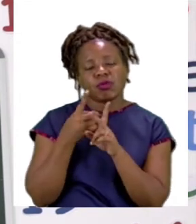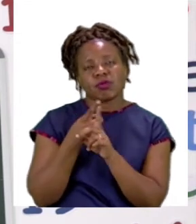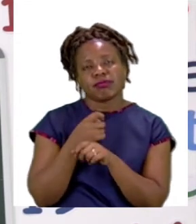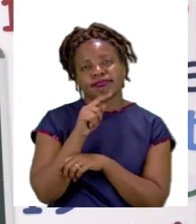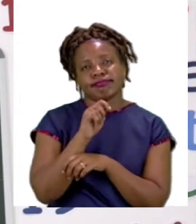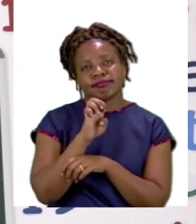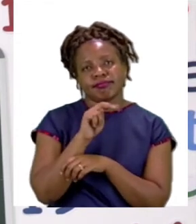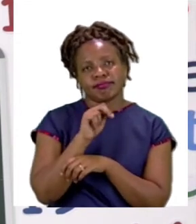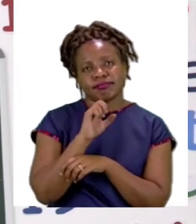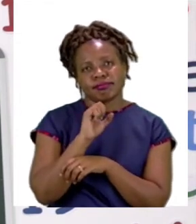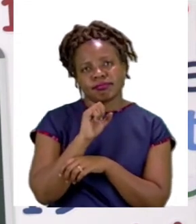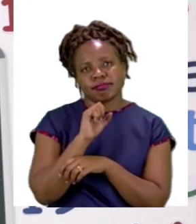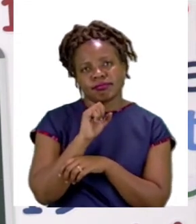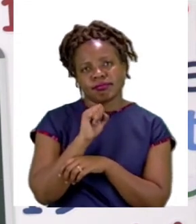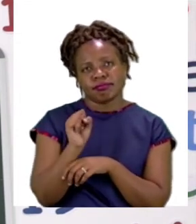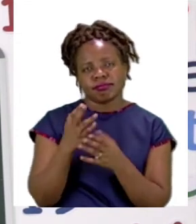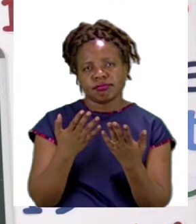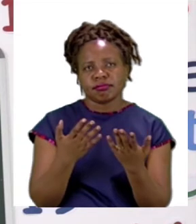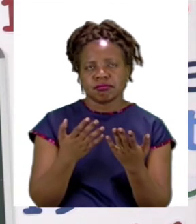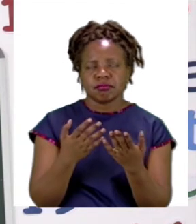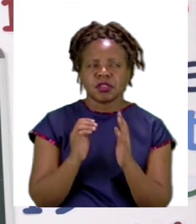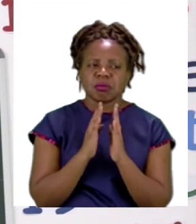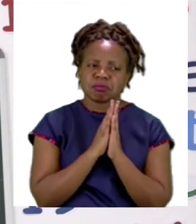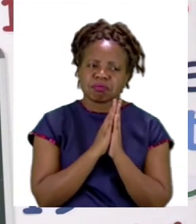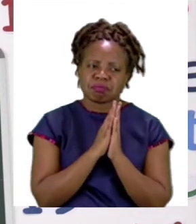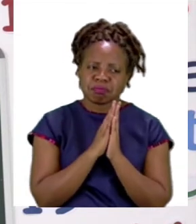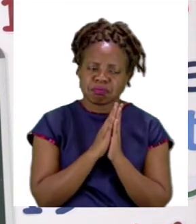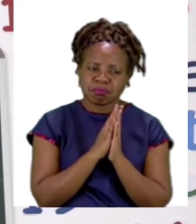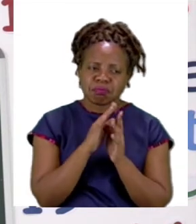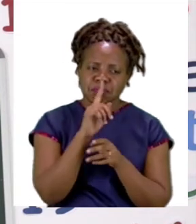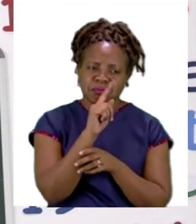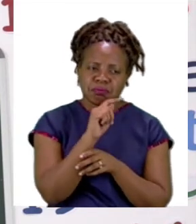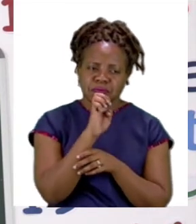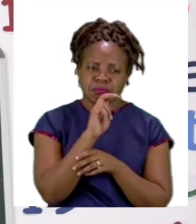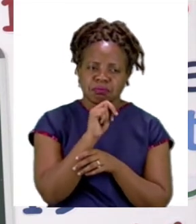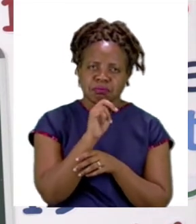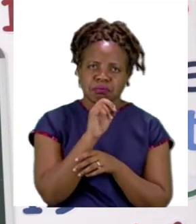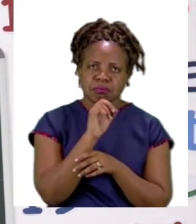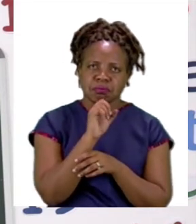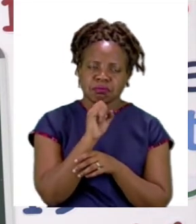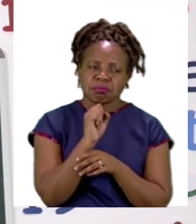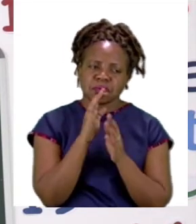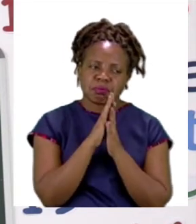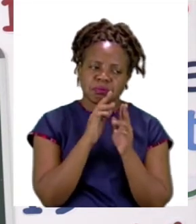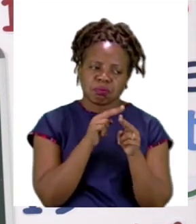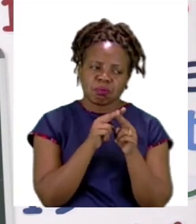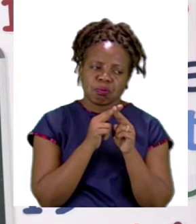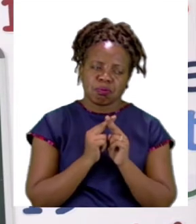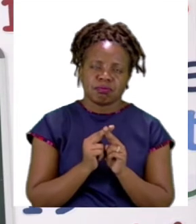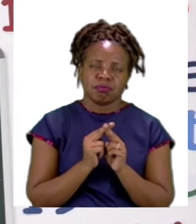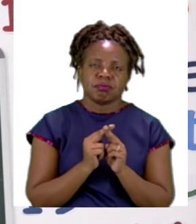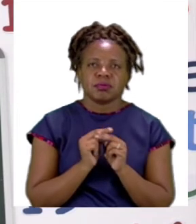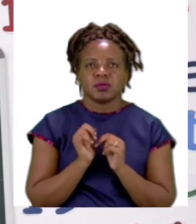we say to him, Mr. Tens, please can we borrow 10? And Mr.